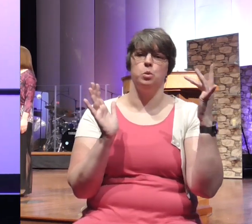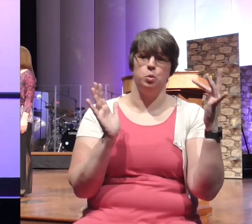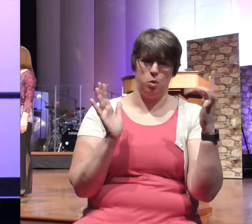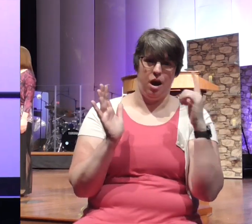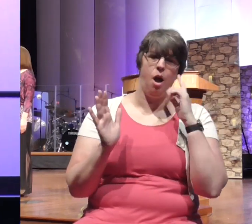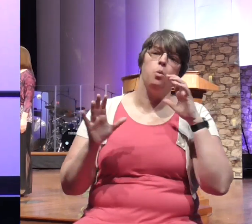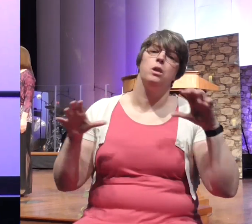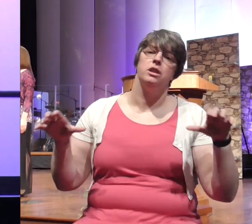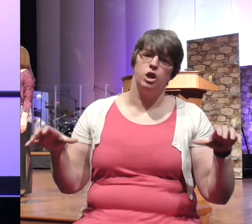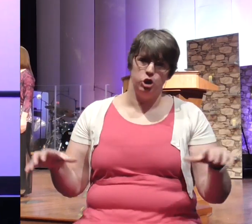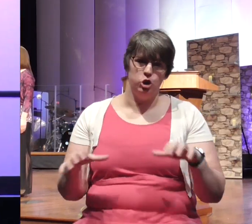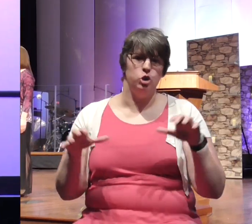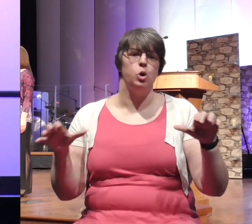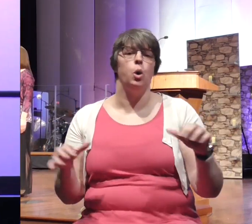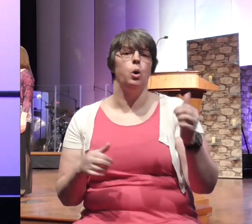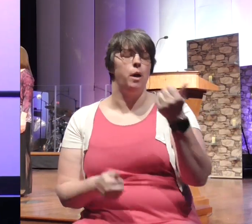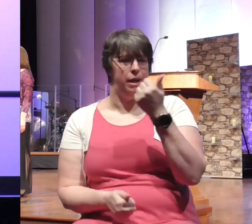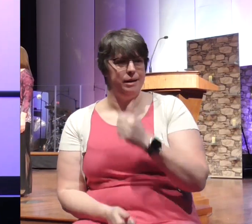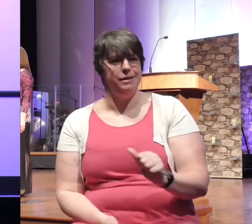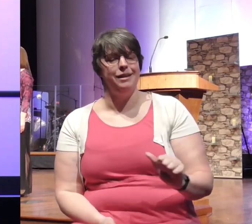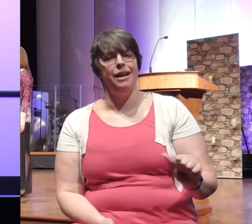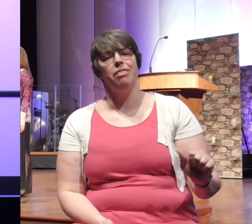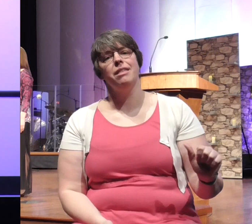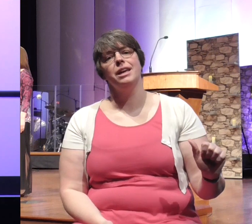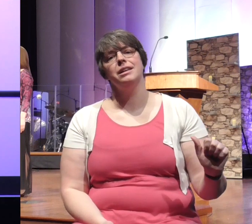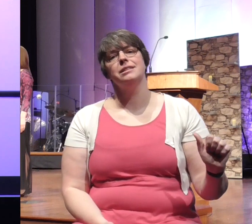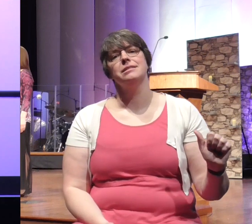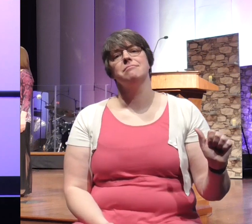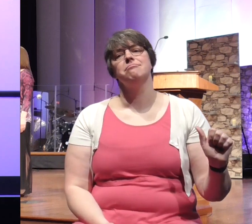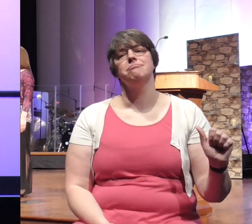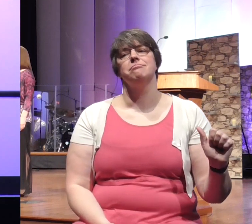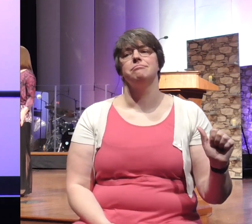I will do anything